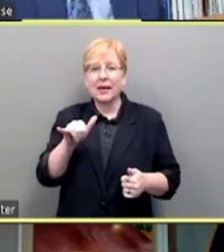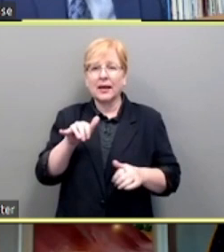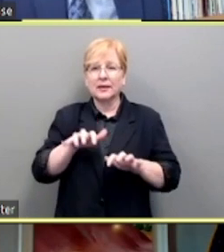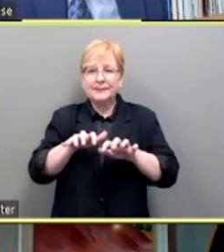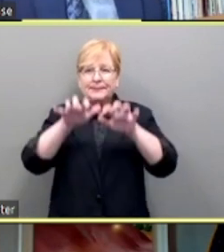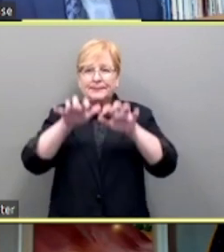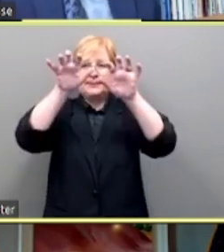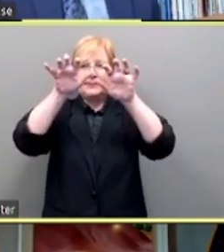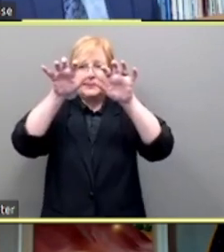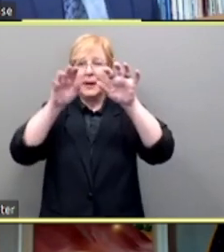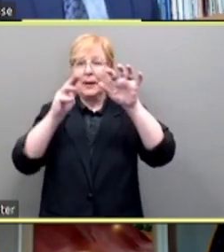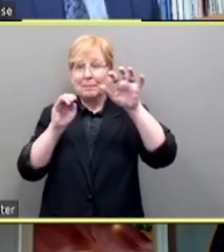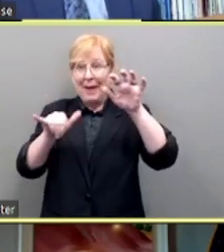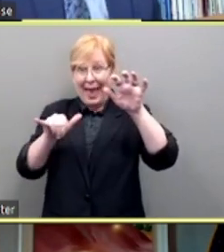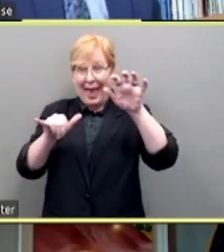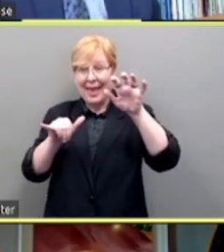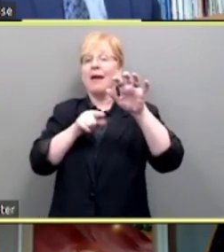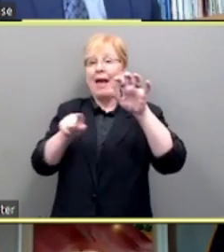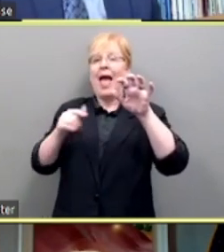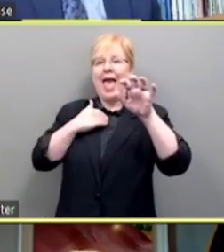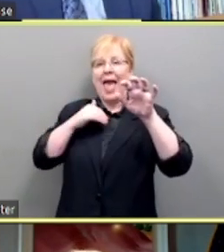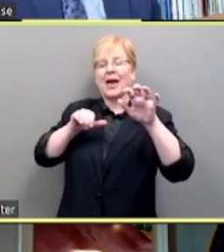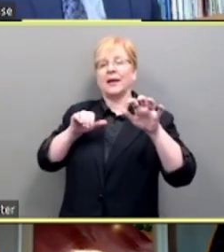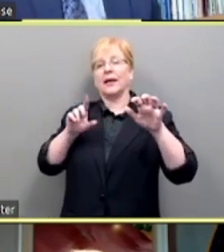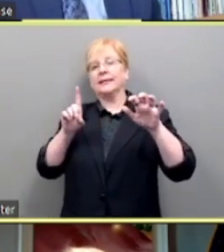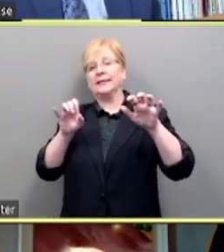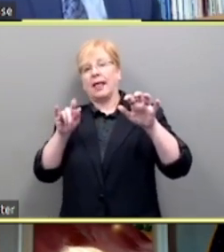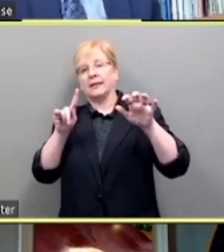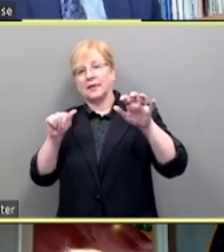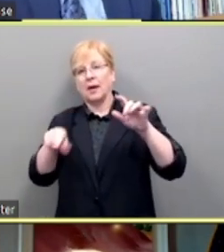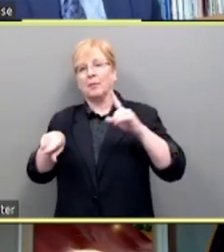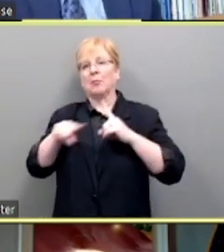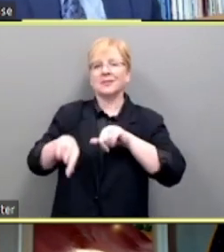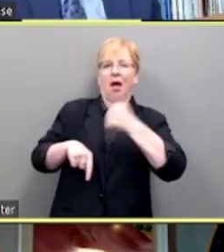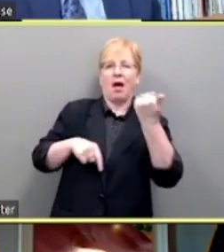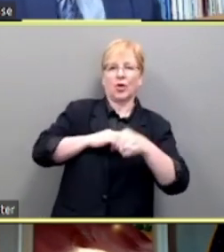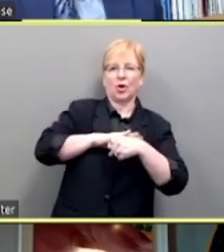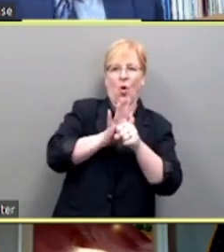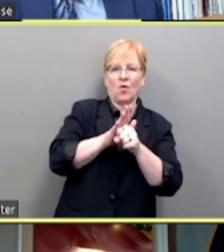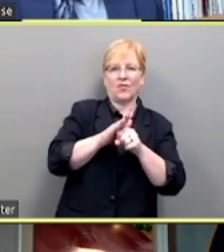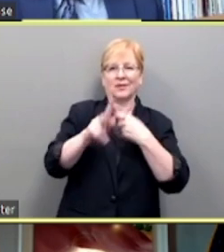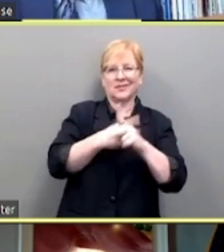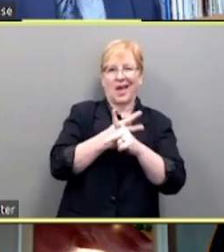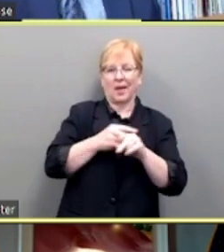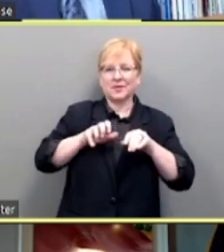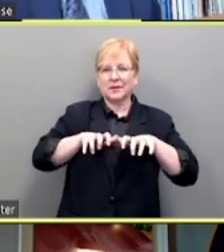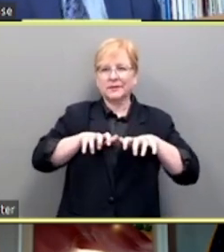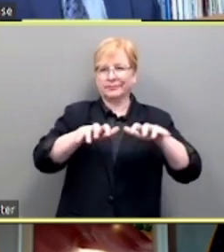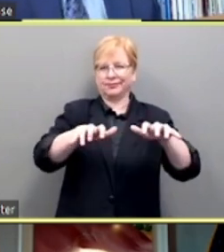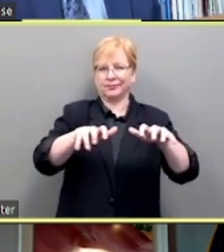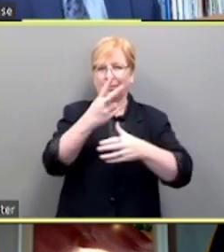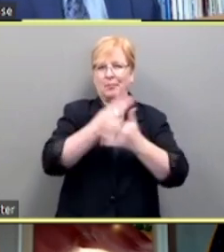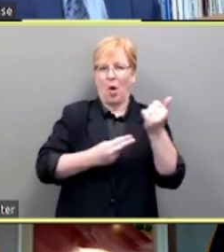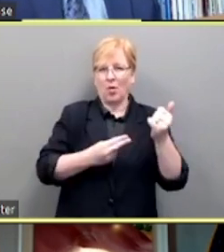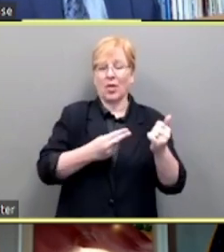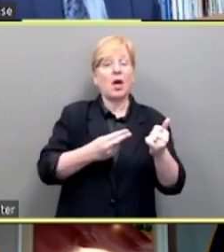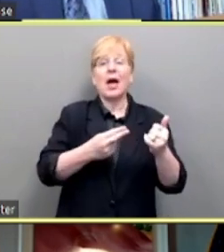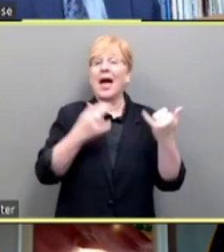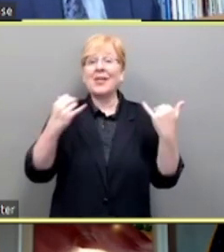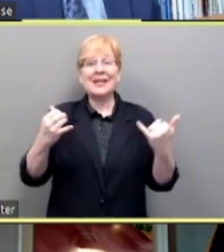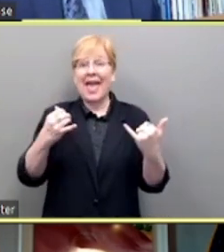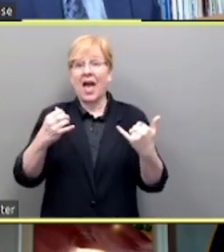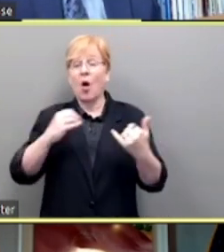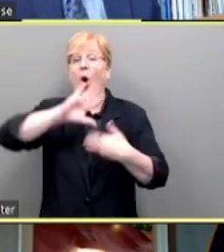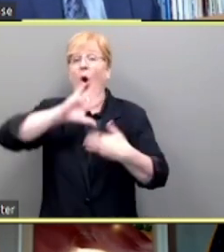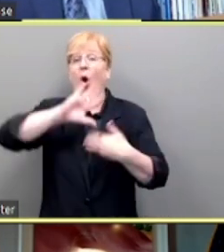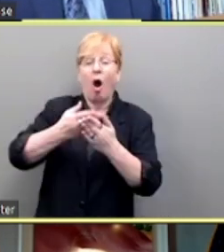but Delta has actually taken over and pushed aside those other variants. The best way to resist Delta infection, of